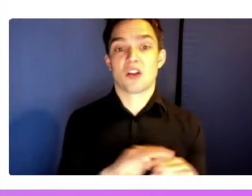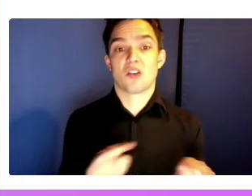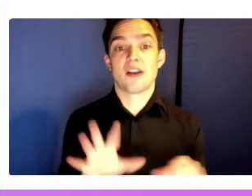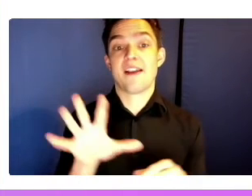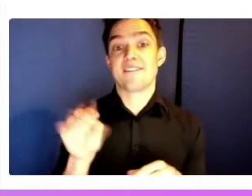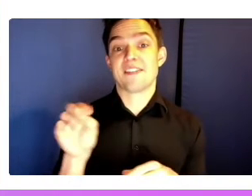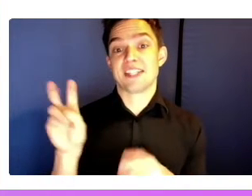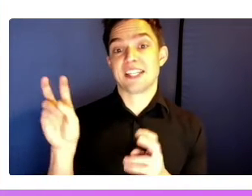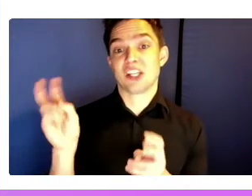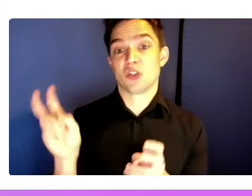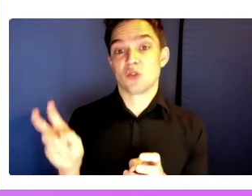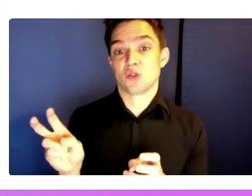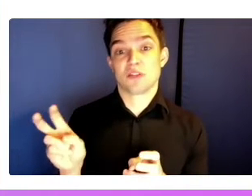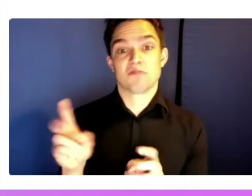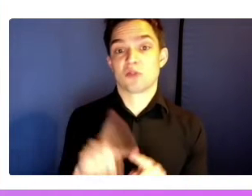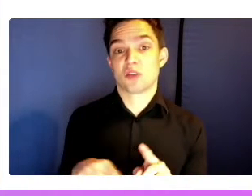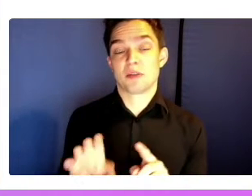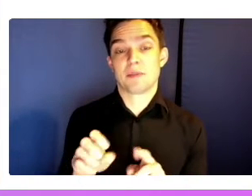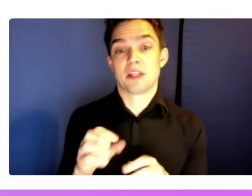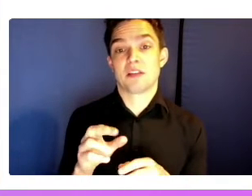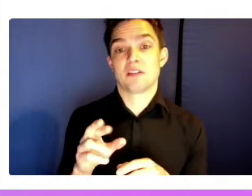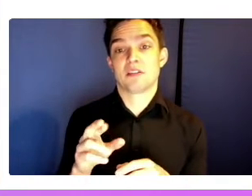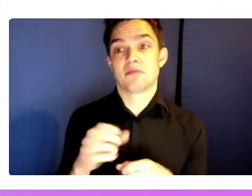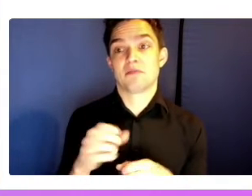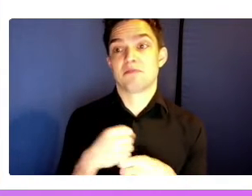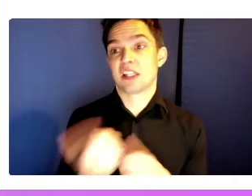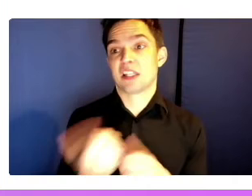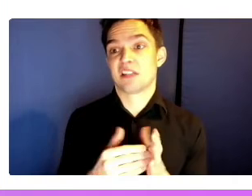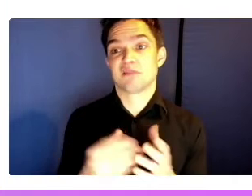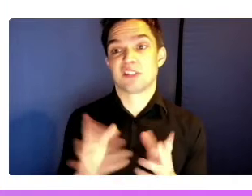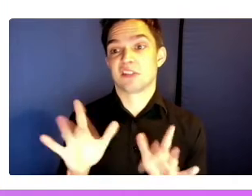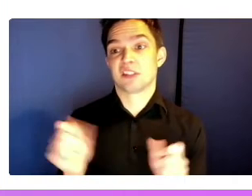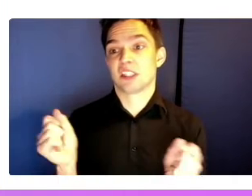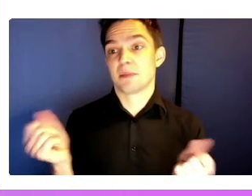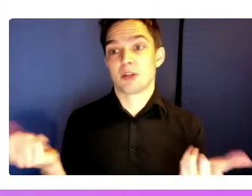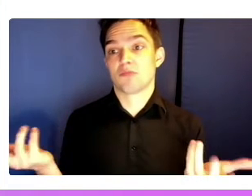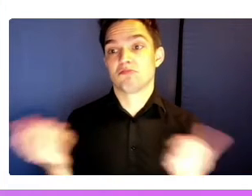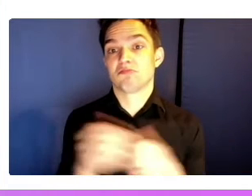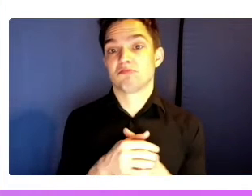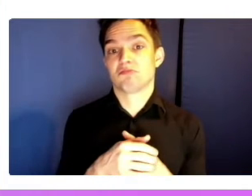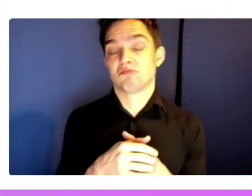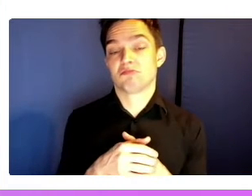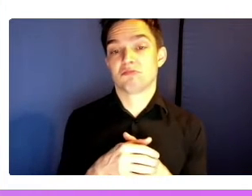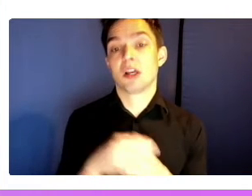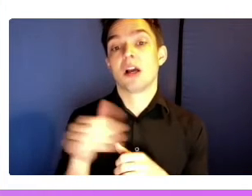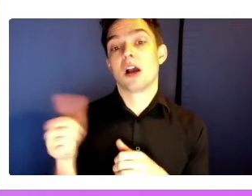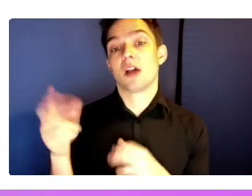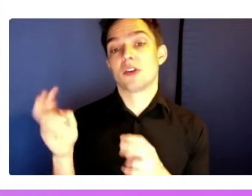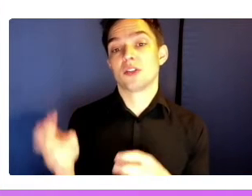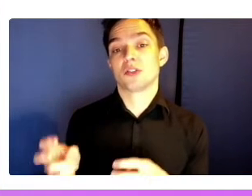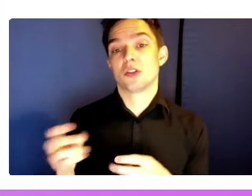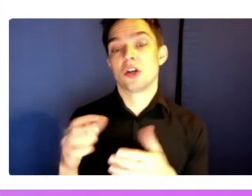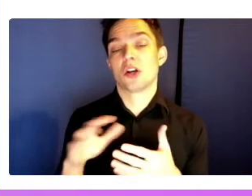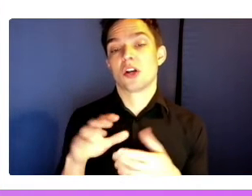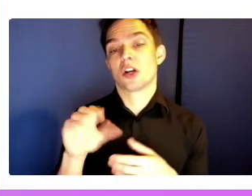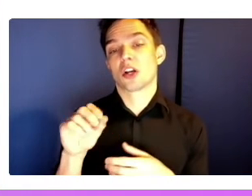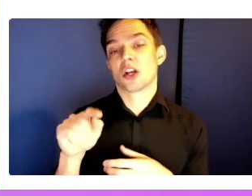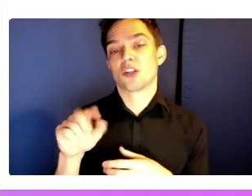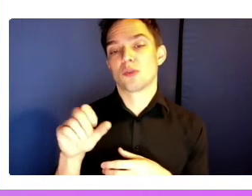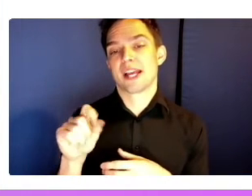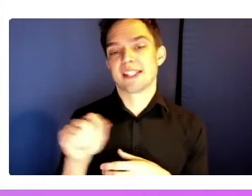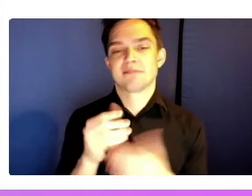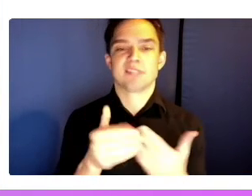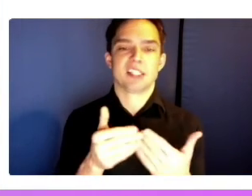issues could not be reproduced. They just had to disappear. Other issues were contrast. That was